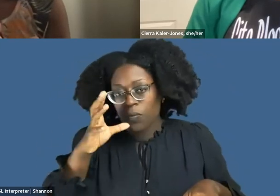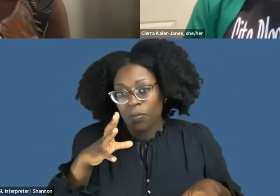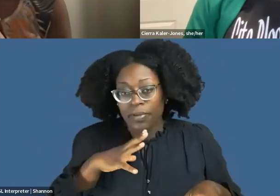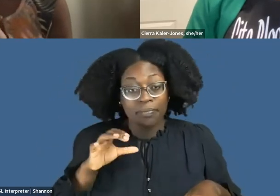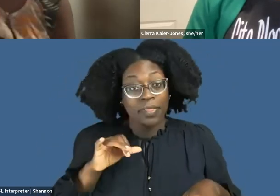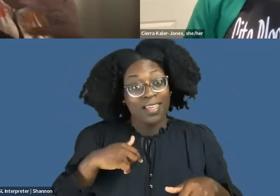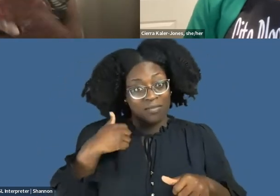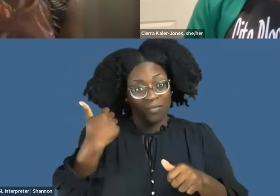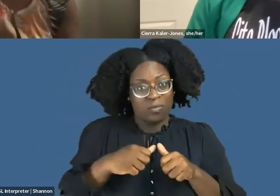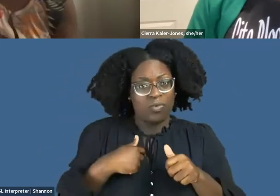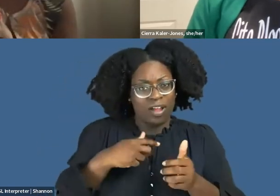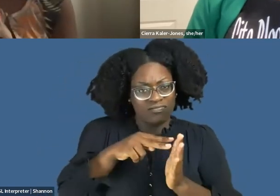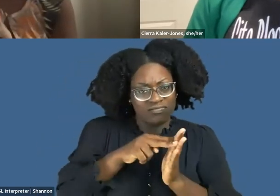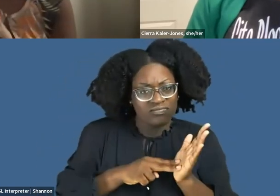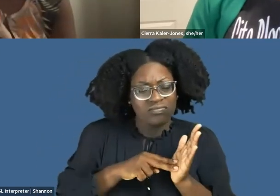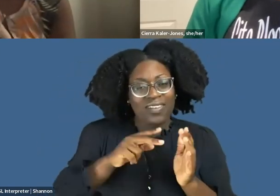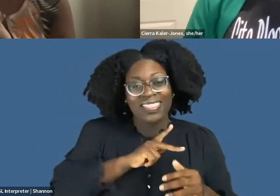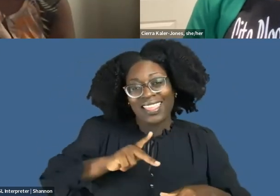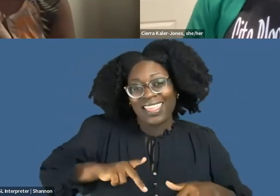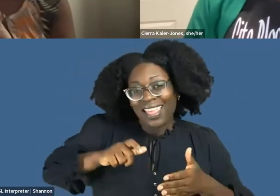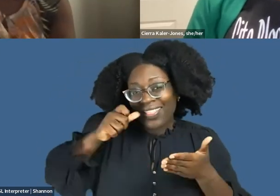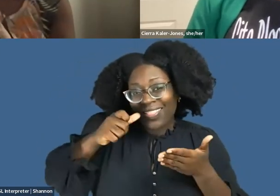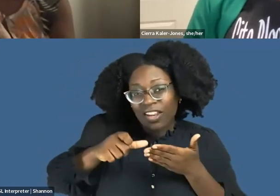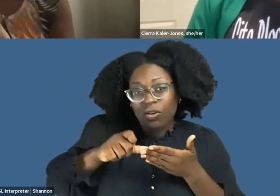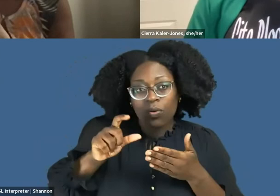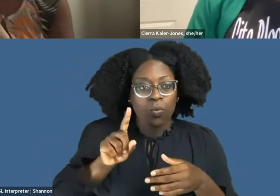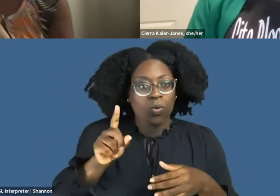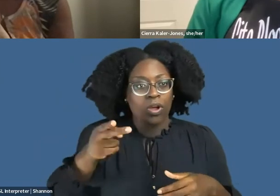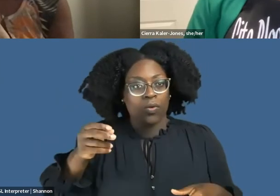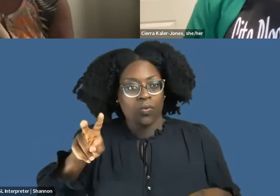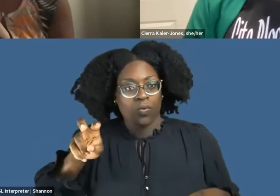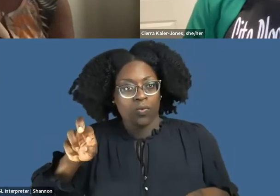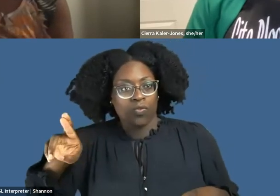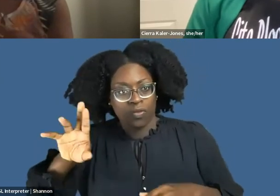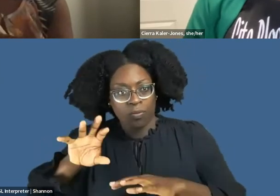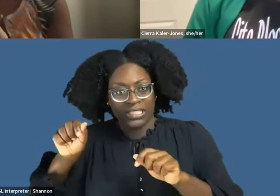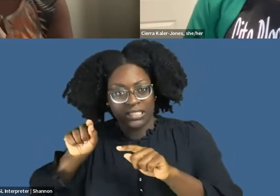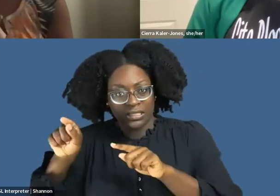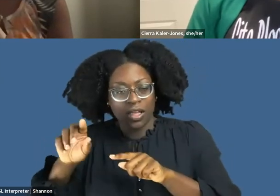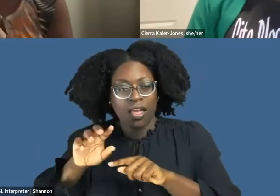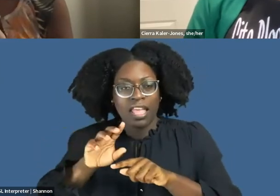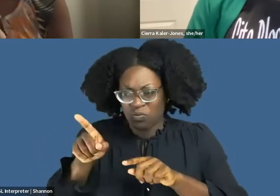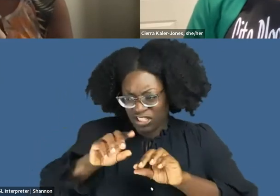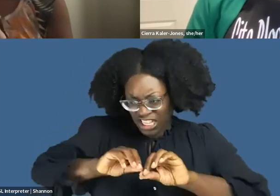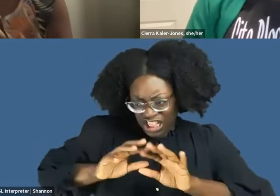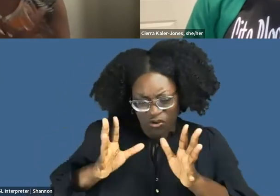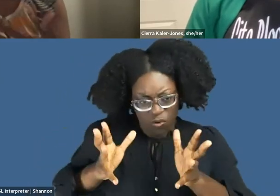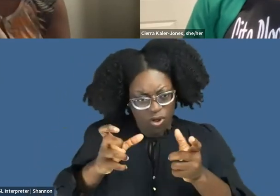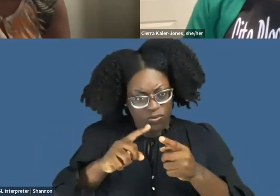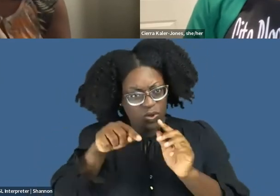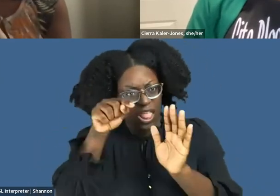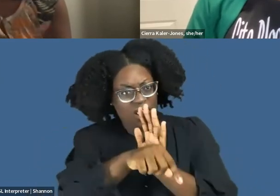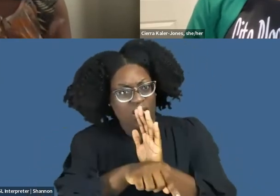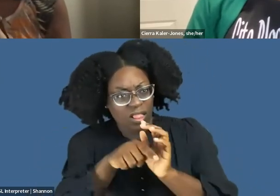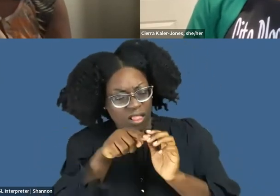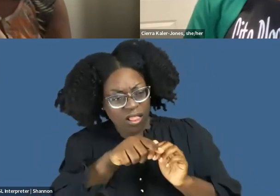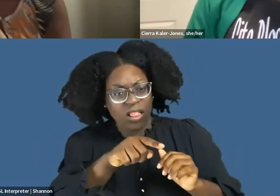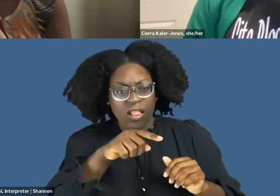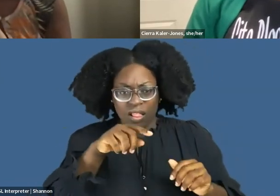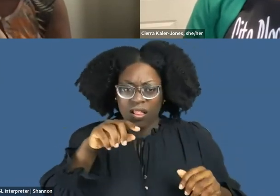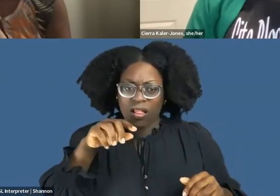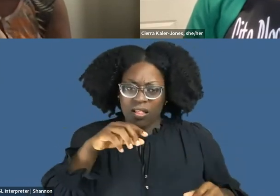King to kill himself, or people are really clear about the way Malcolm X was surveilled, but we don't talk a lot about the sustained kind